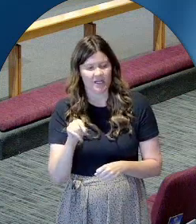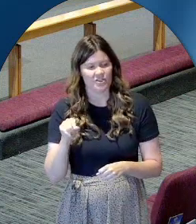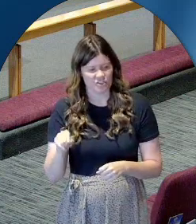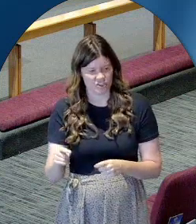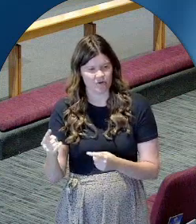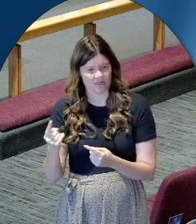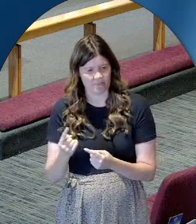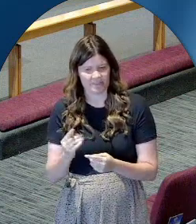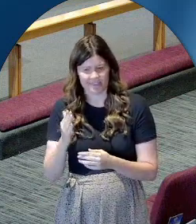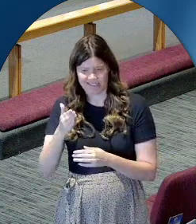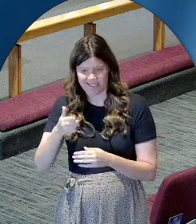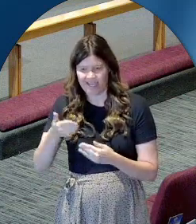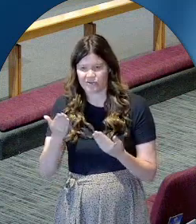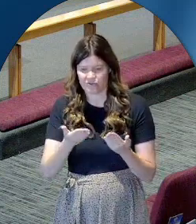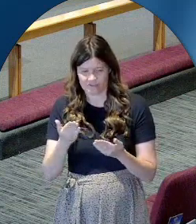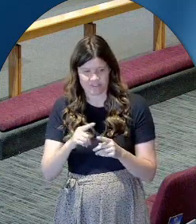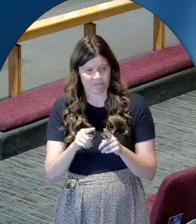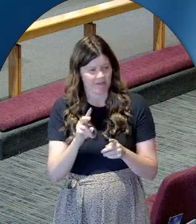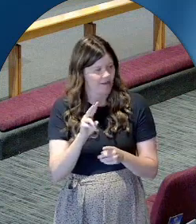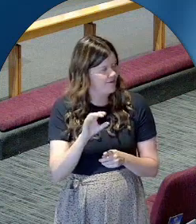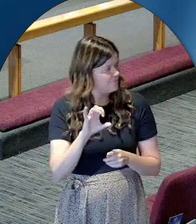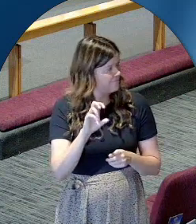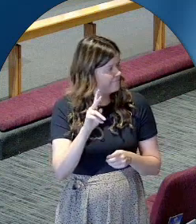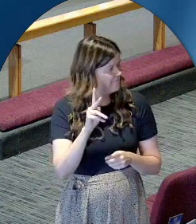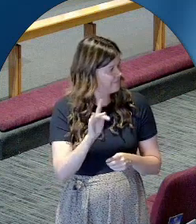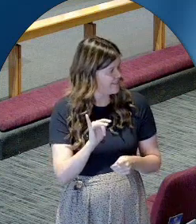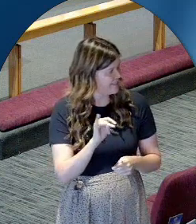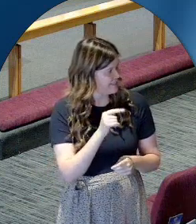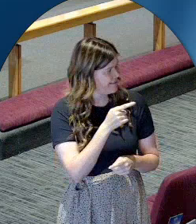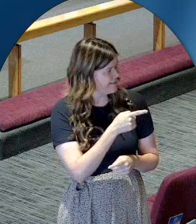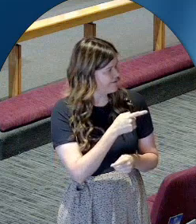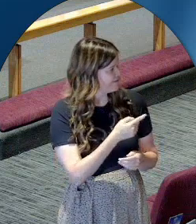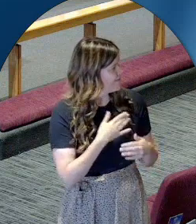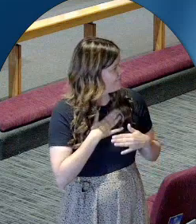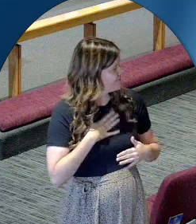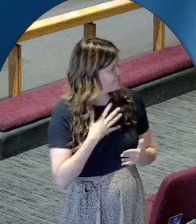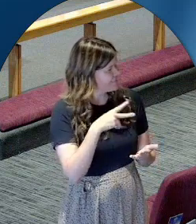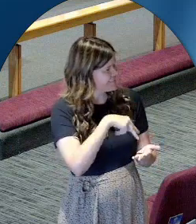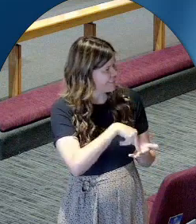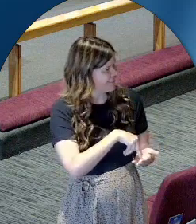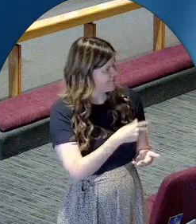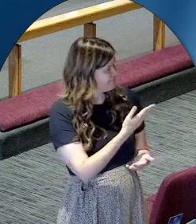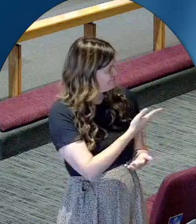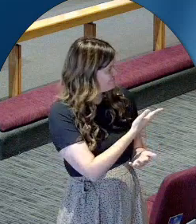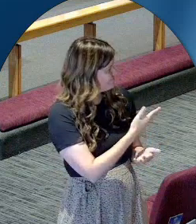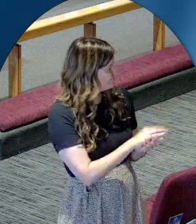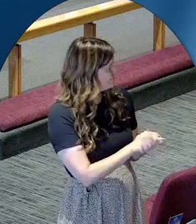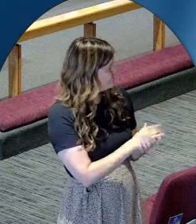next one. Okay. Vicki, stand up, Vicki.